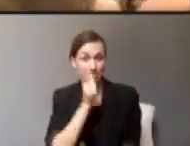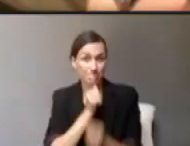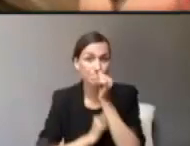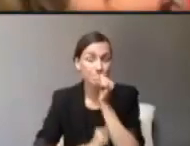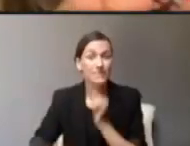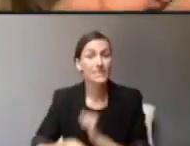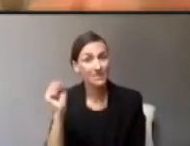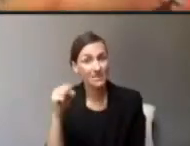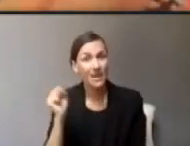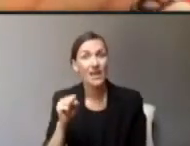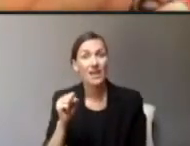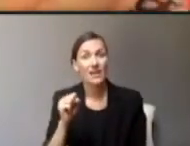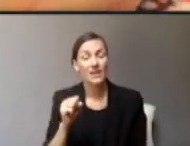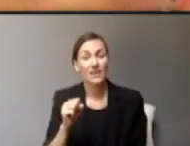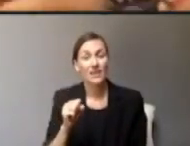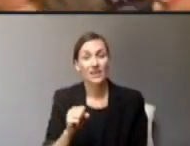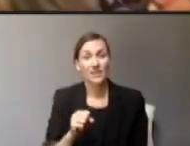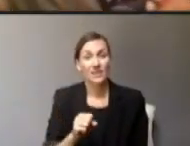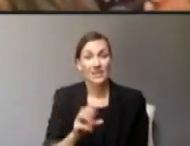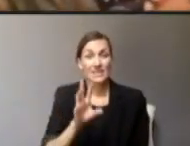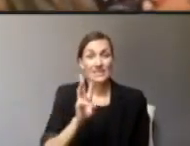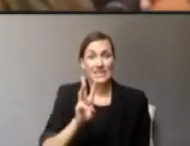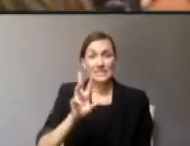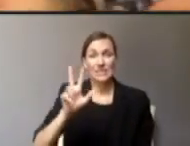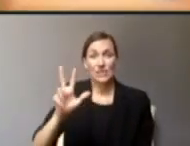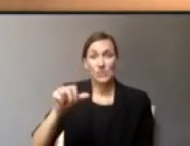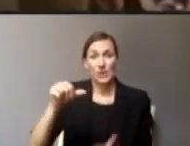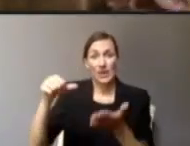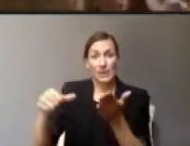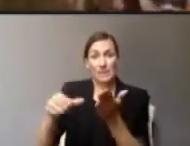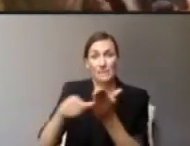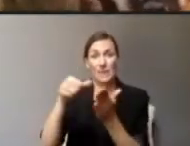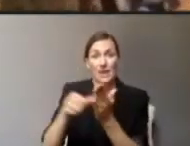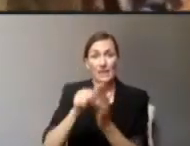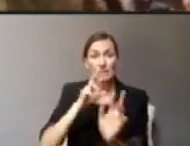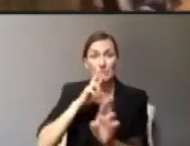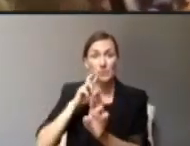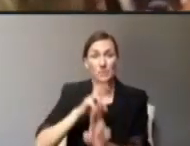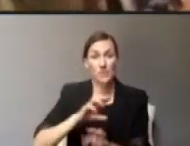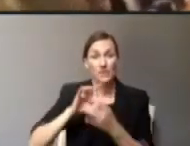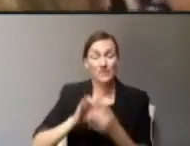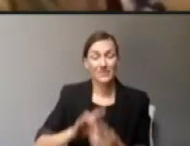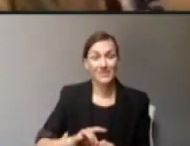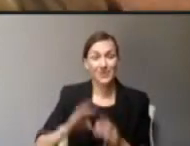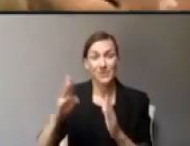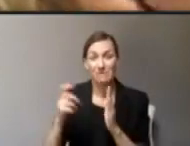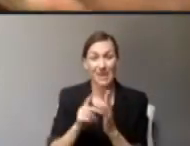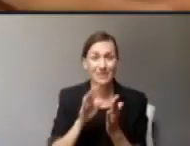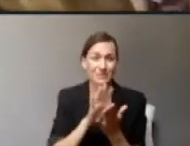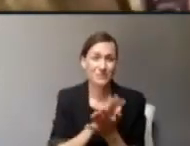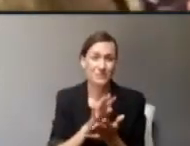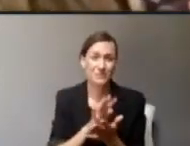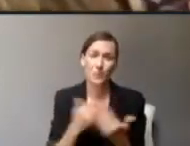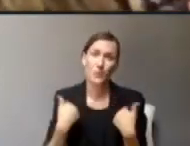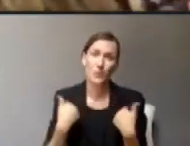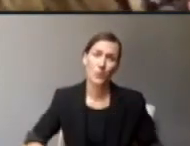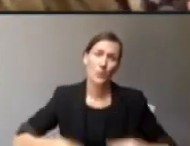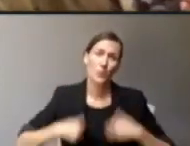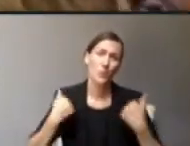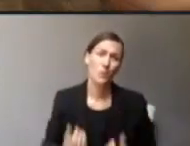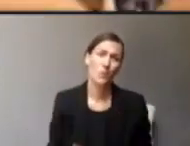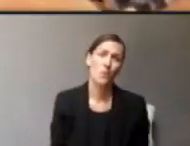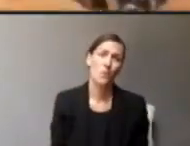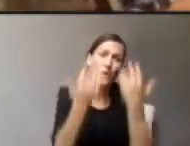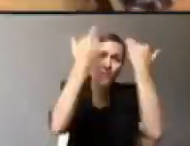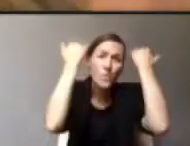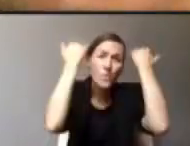it's 63-page report on back to school. It's kind of daunting, and it's like, this page seems great, but